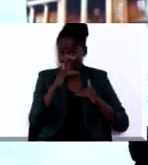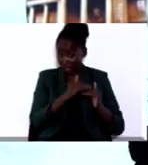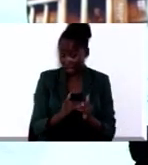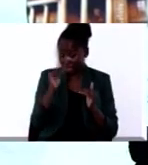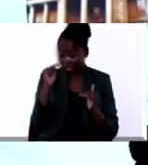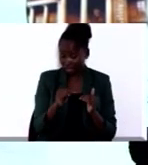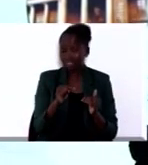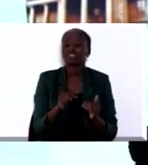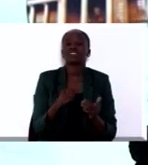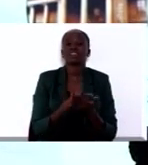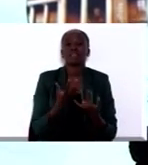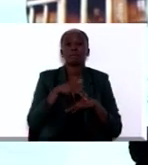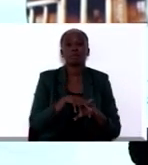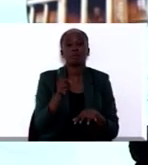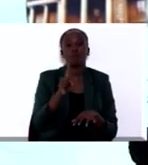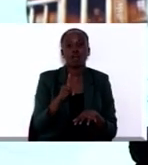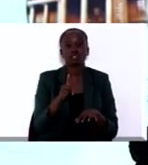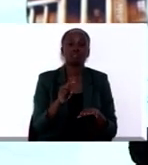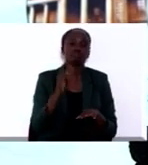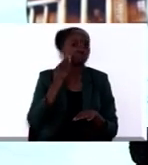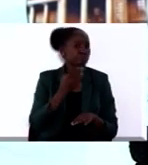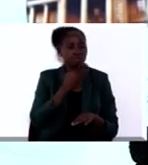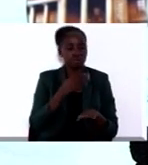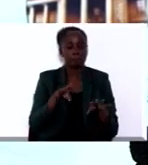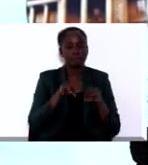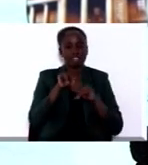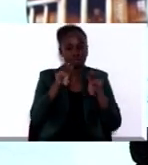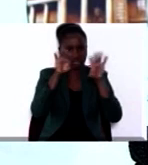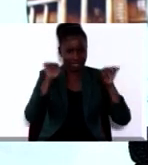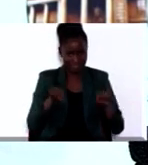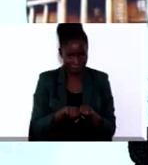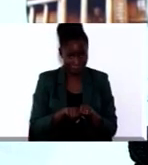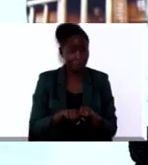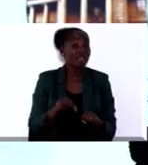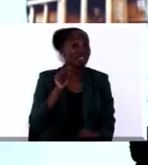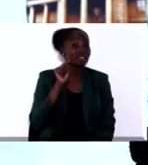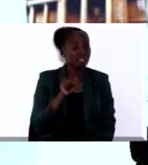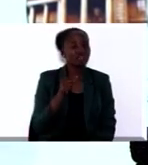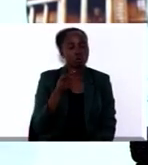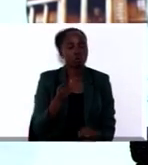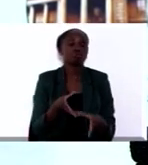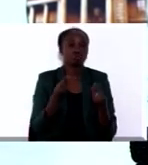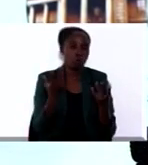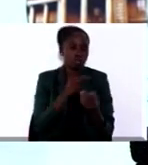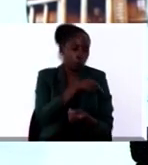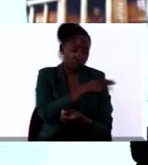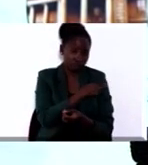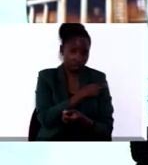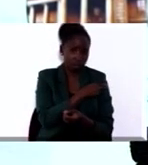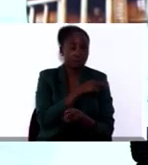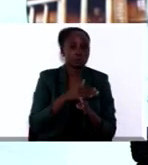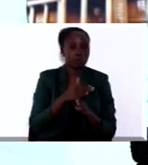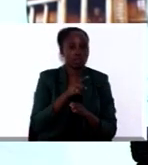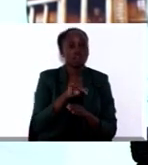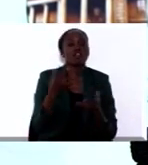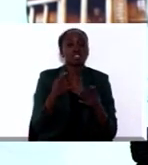is called the lean management system, which has already worked so well for Tong Hospital. It has worked so well for us